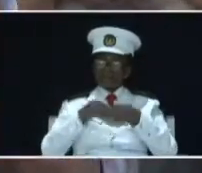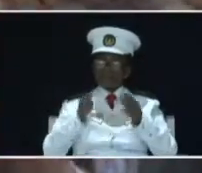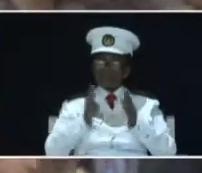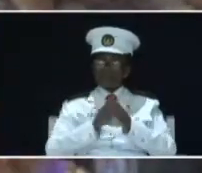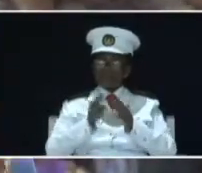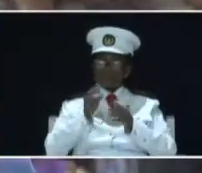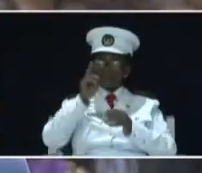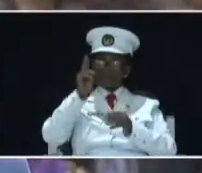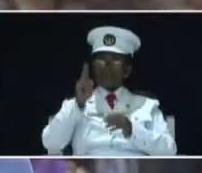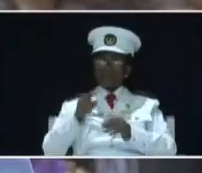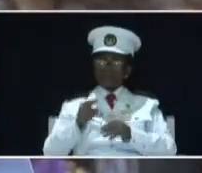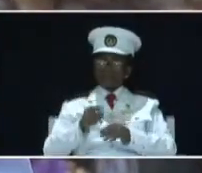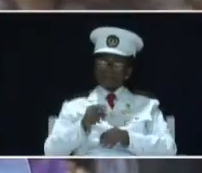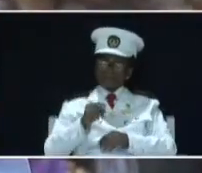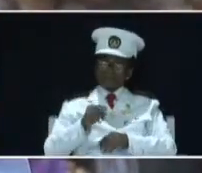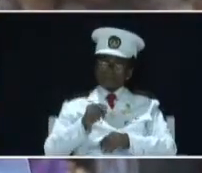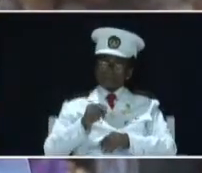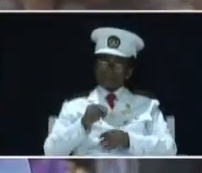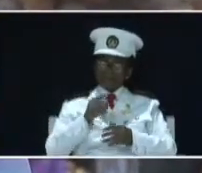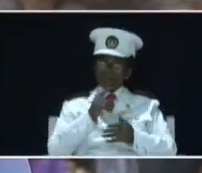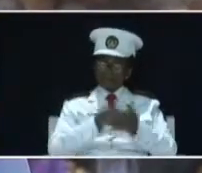What's going to be our reward?"